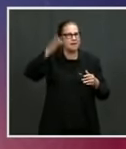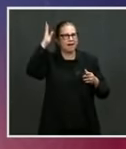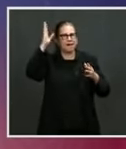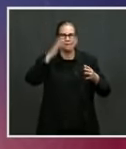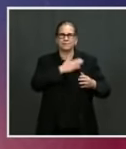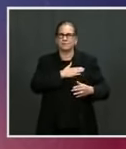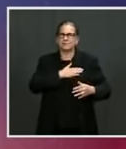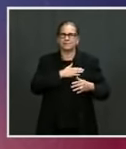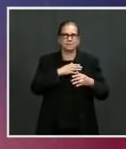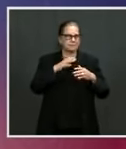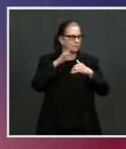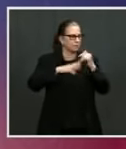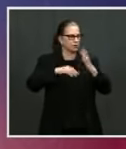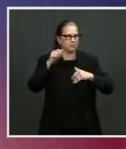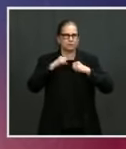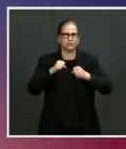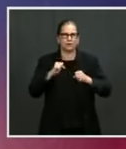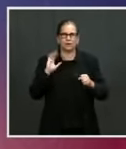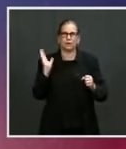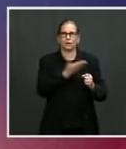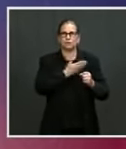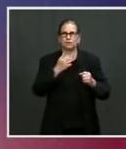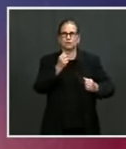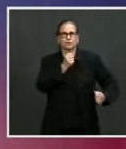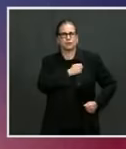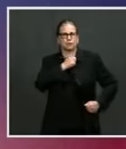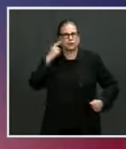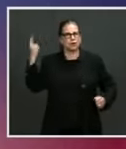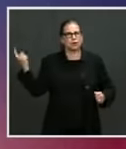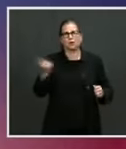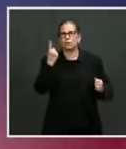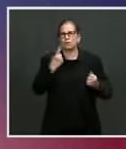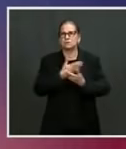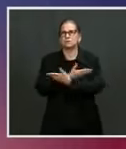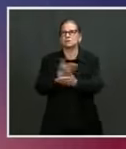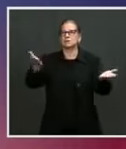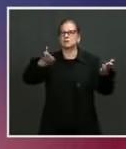and always. God bless you all.